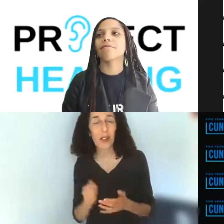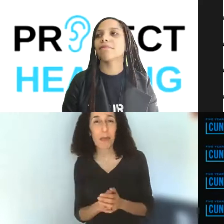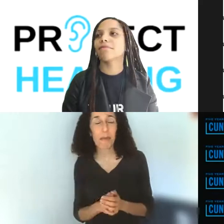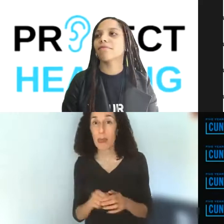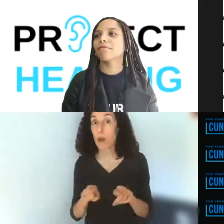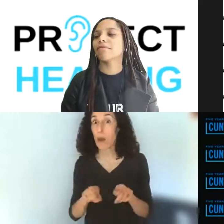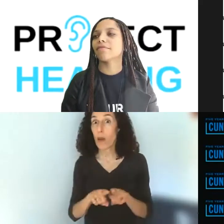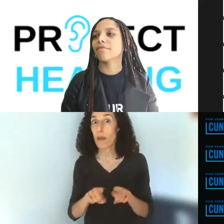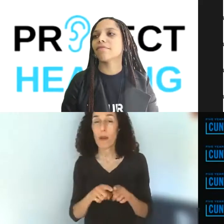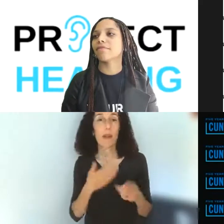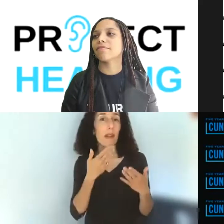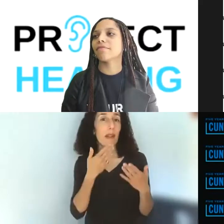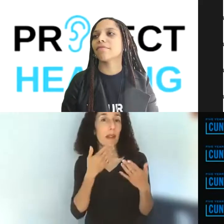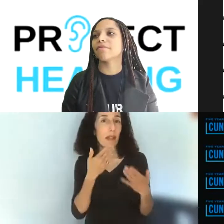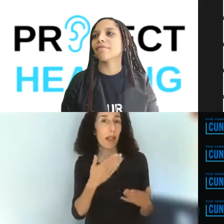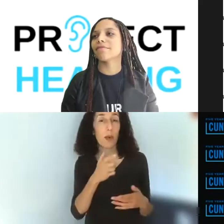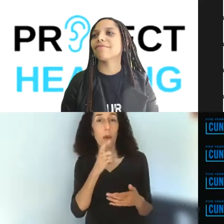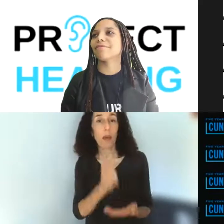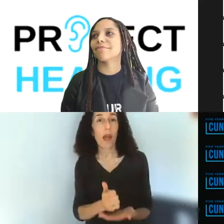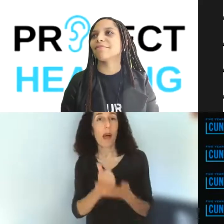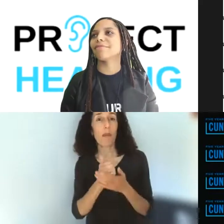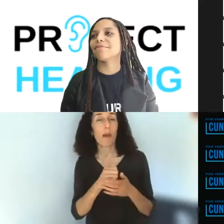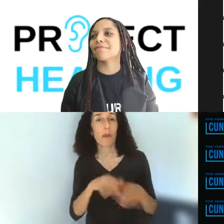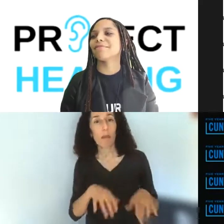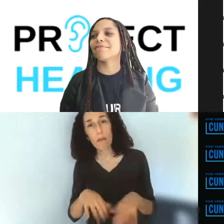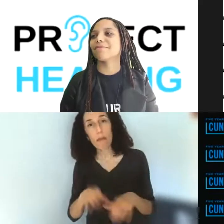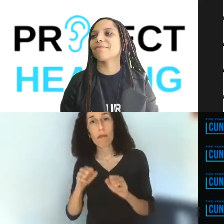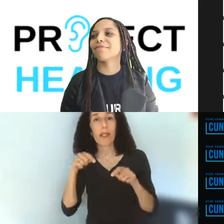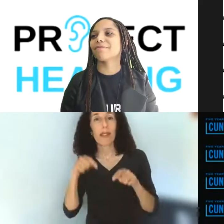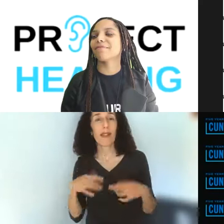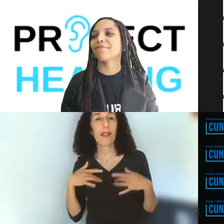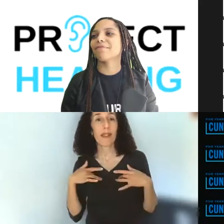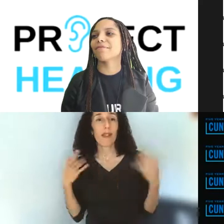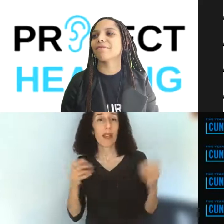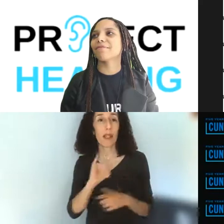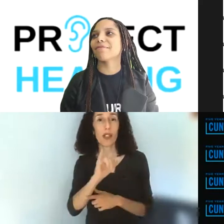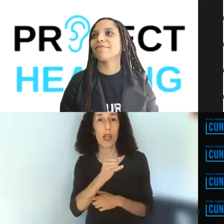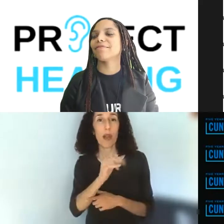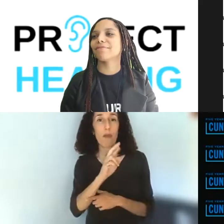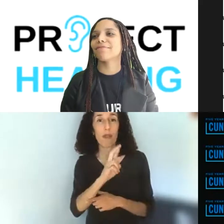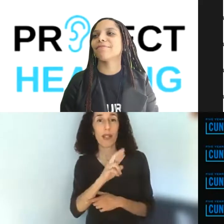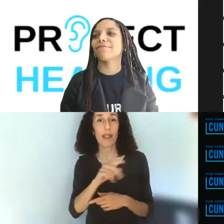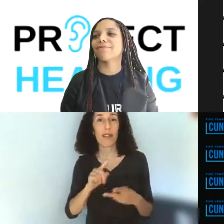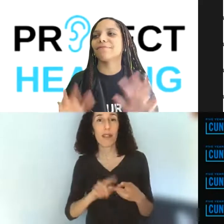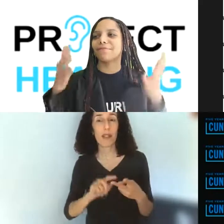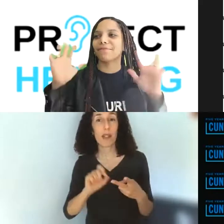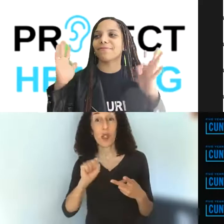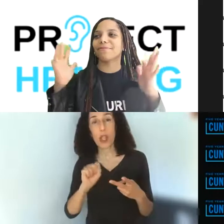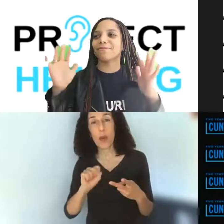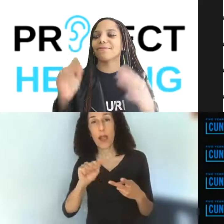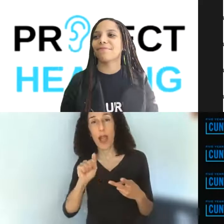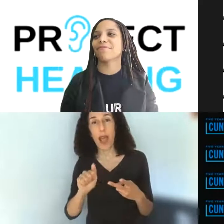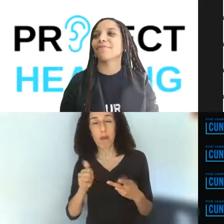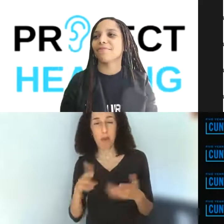my co-planners of this event, Jeanette Rodriguez and Sherry Adams, who had to leave a little early